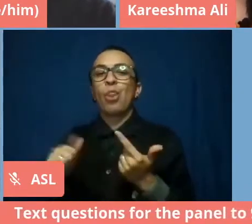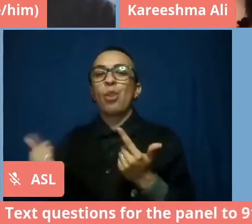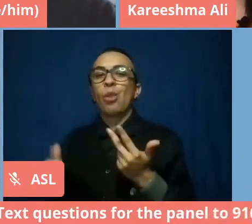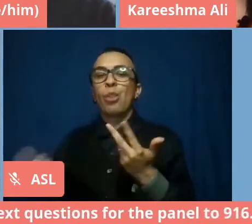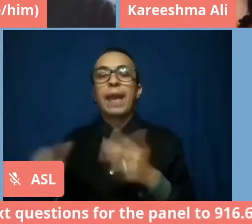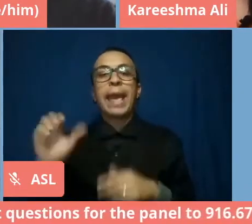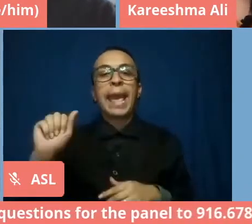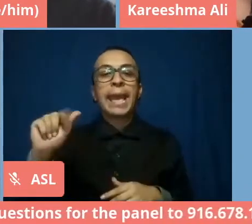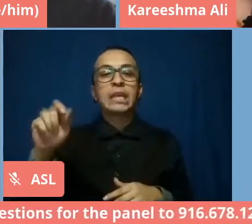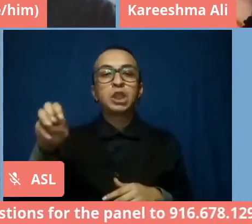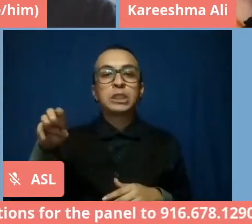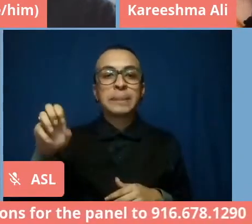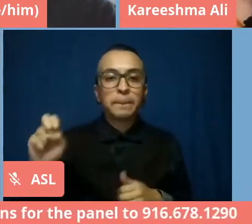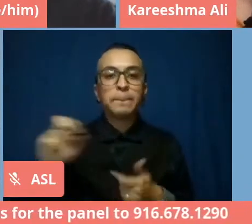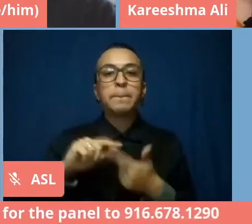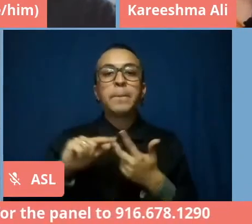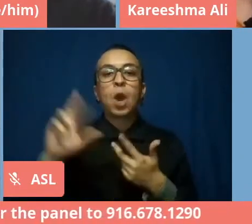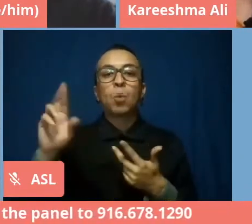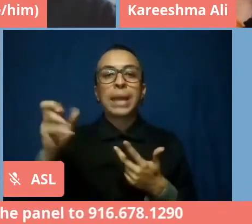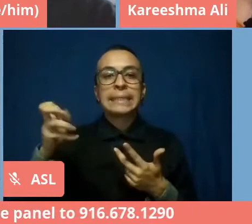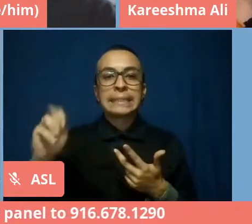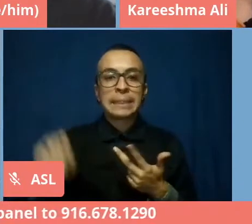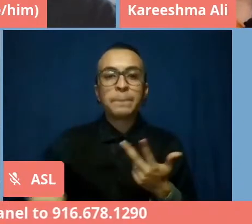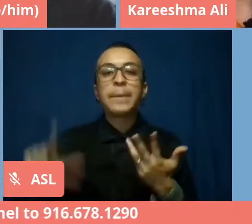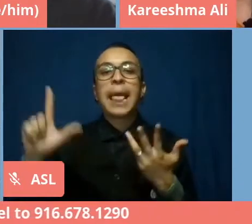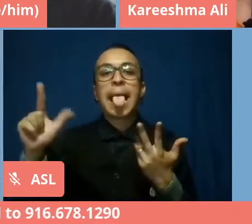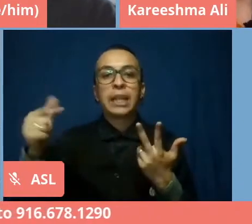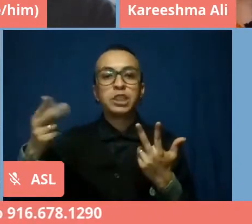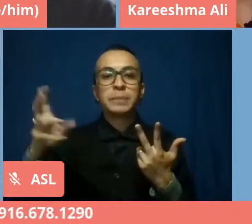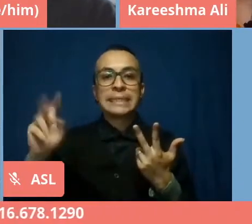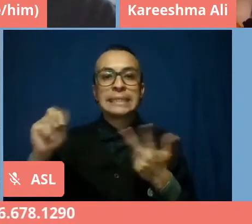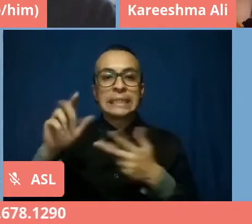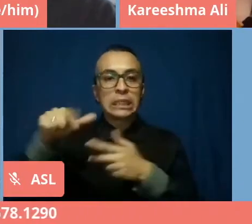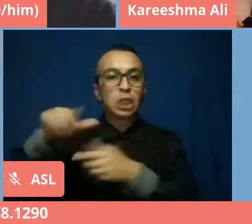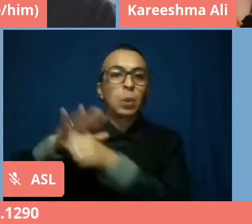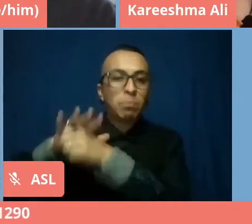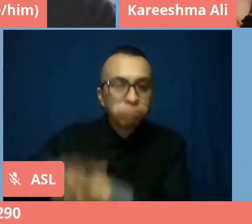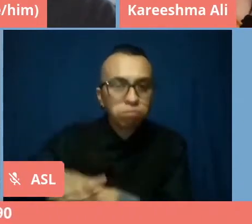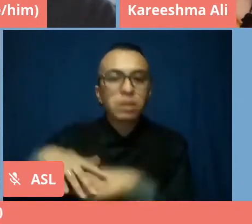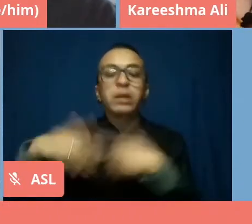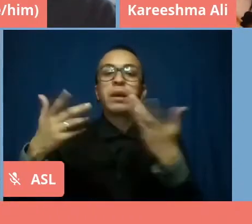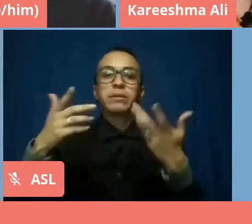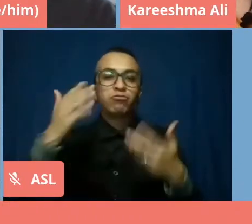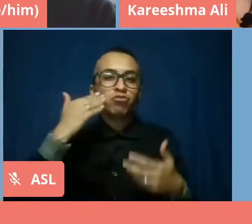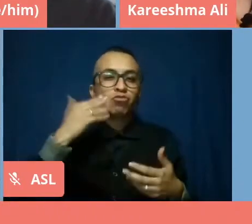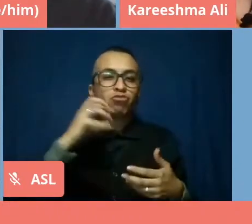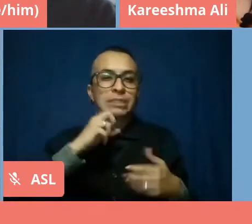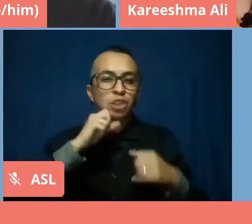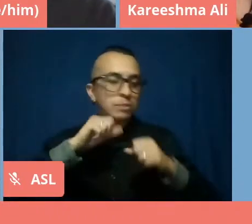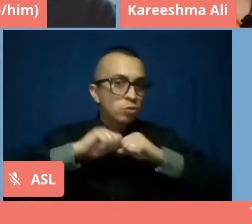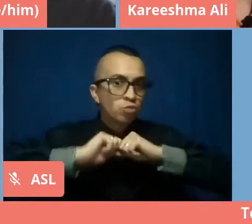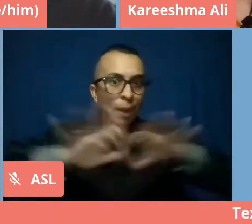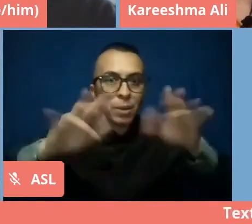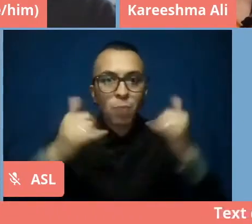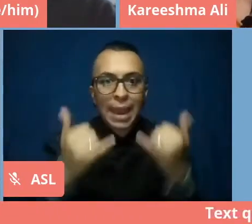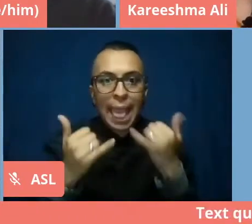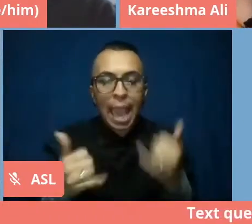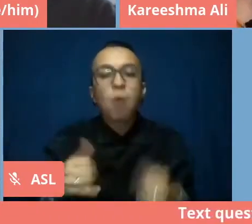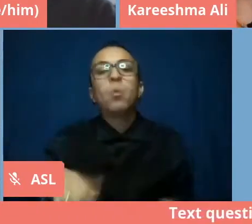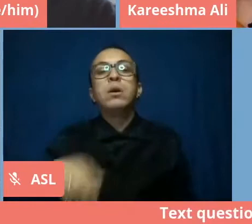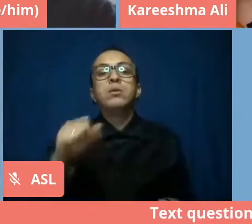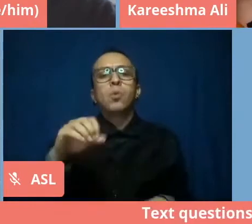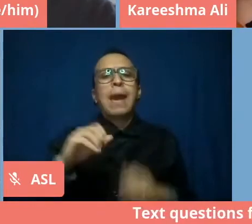ageism, racism, LGBTQ prejudice. Of course, racism is rampant at this moment in our history. So how do